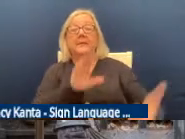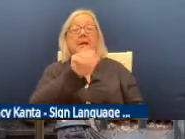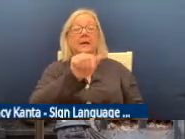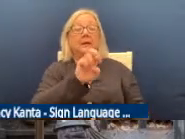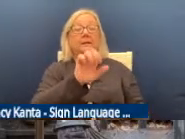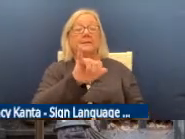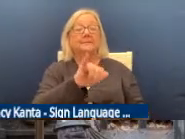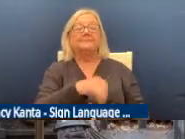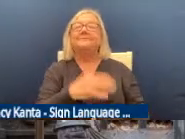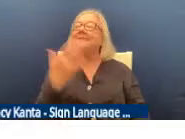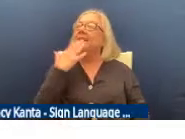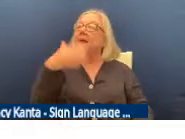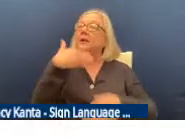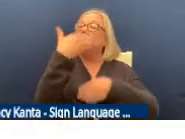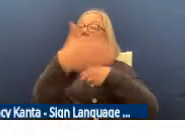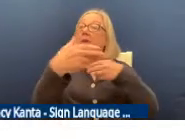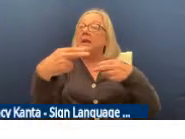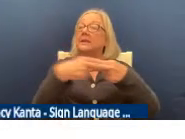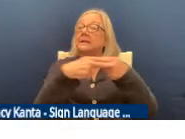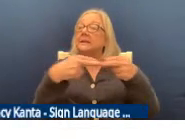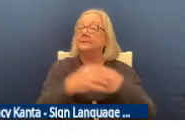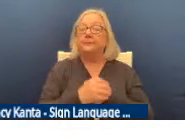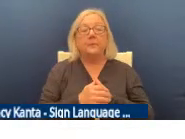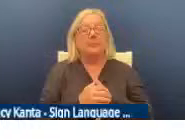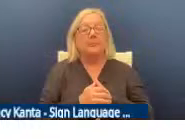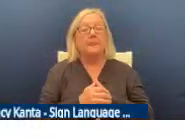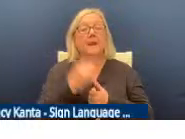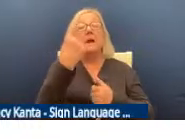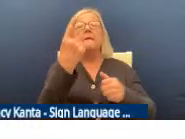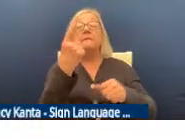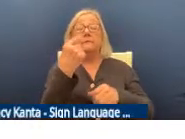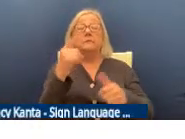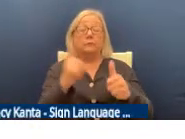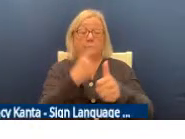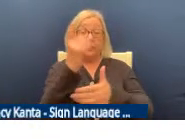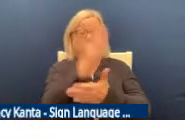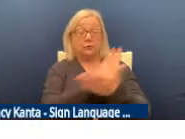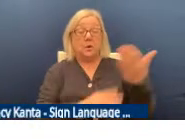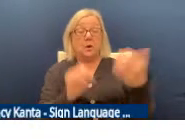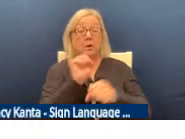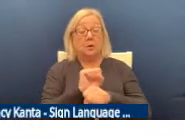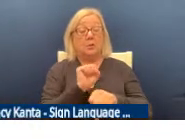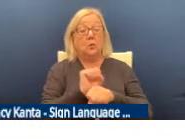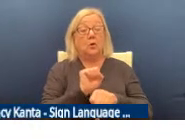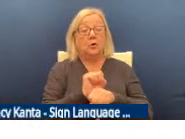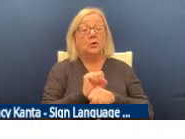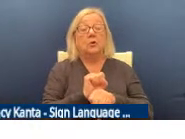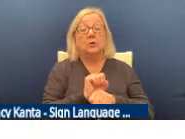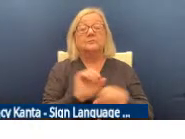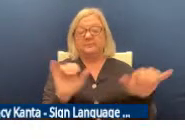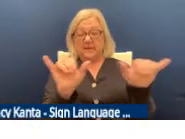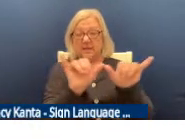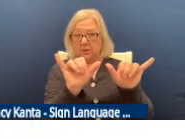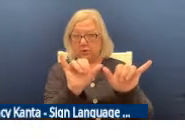please. One of the first bits of work that folks will see is part of our engineering work